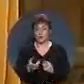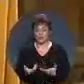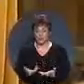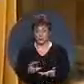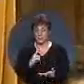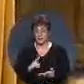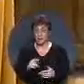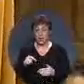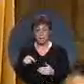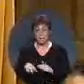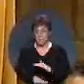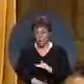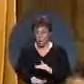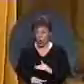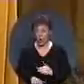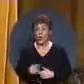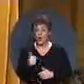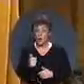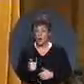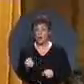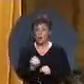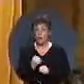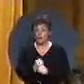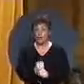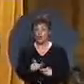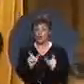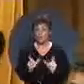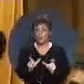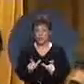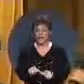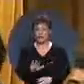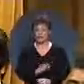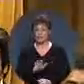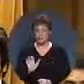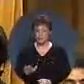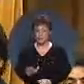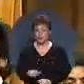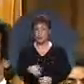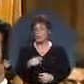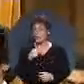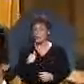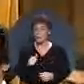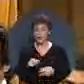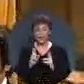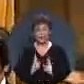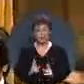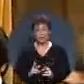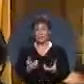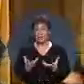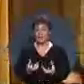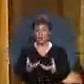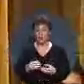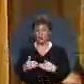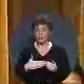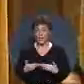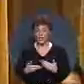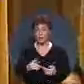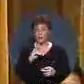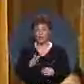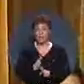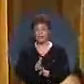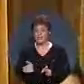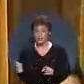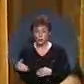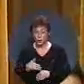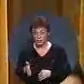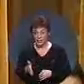morning, the Conservative members of the Environment Committee systematically blocked the work of the committee, disregarding the will of this House,